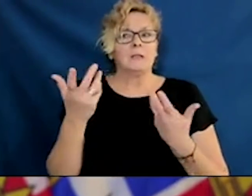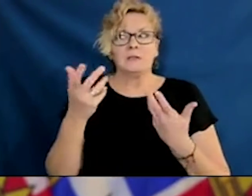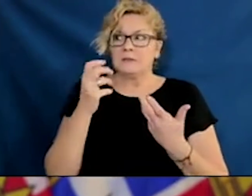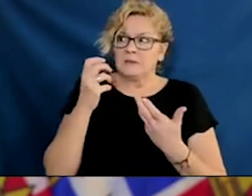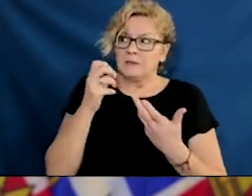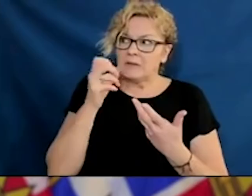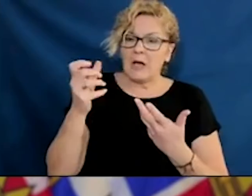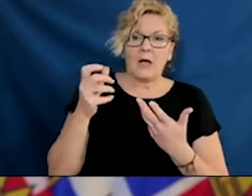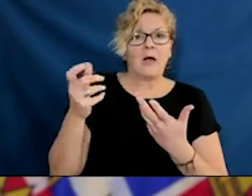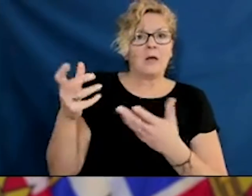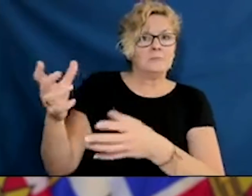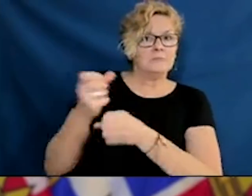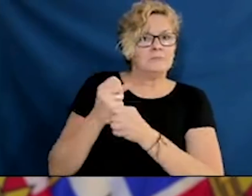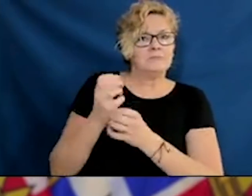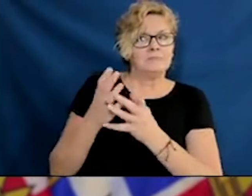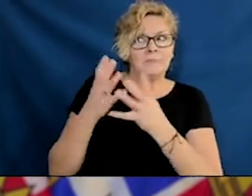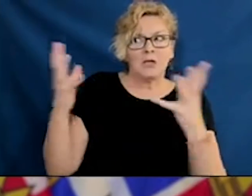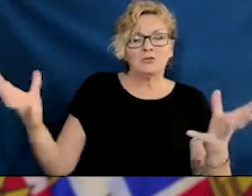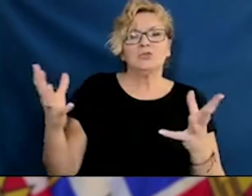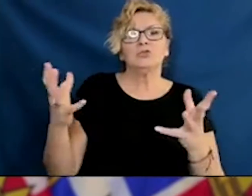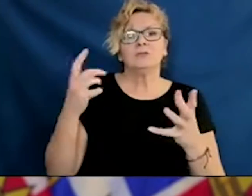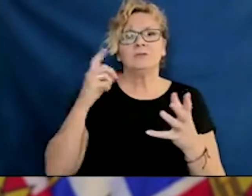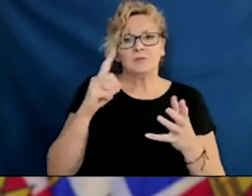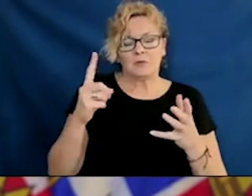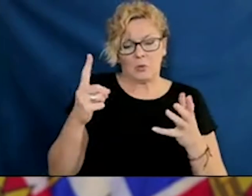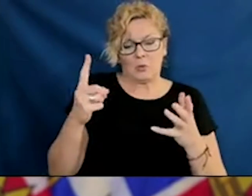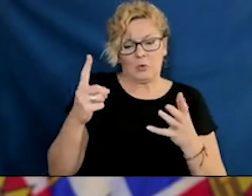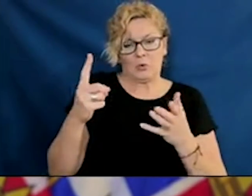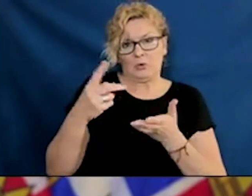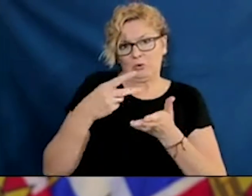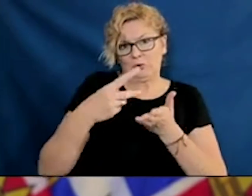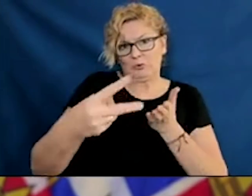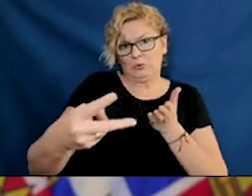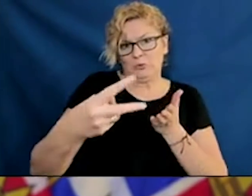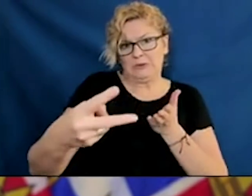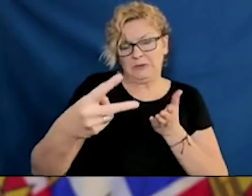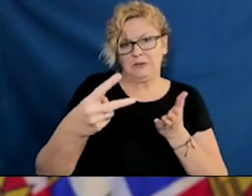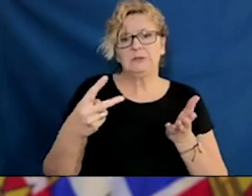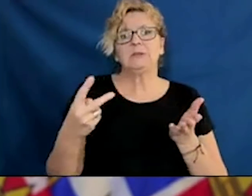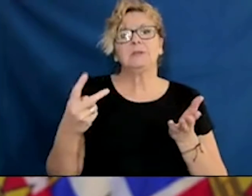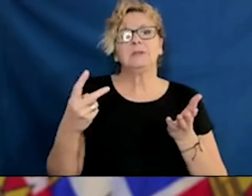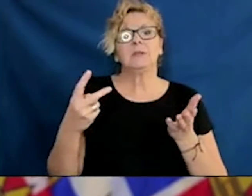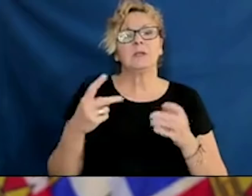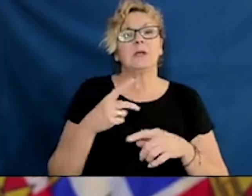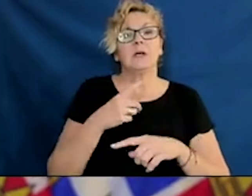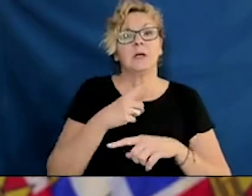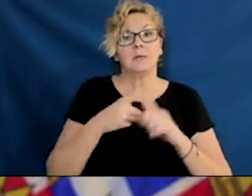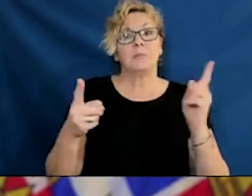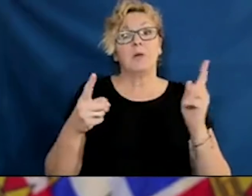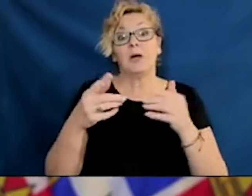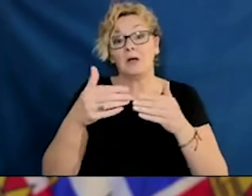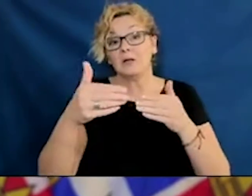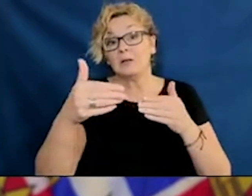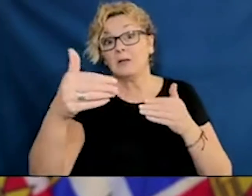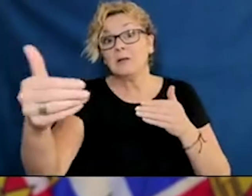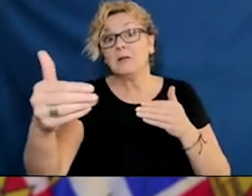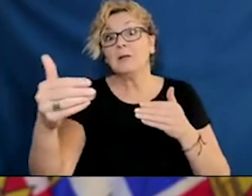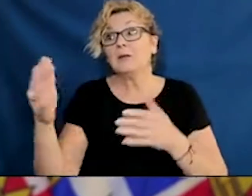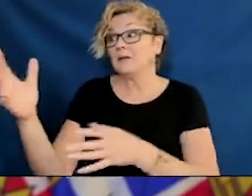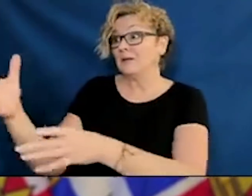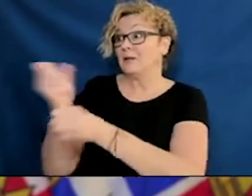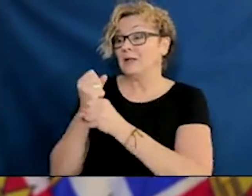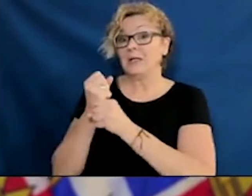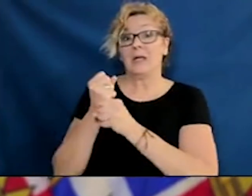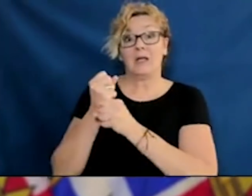underway on a bigger scale than we've ever done before across the province in a few short